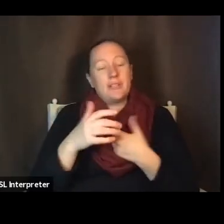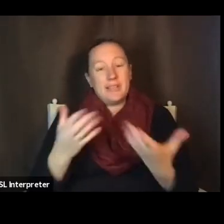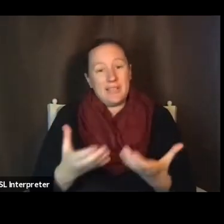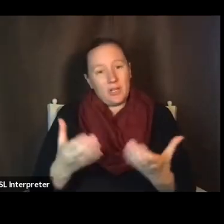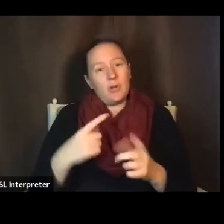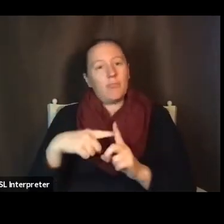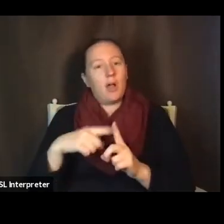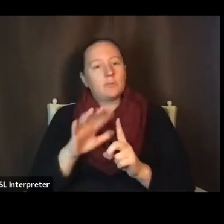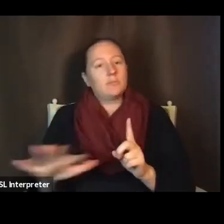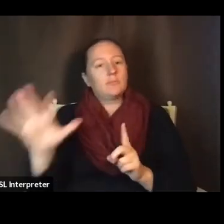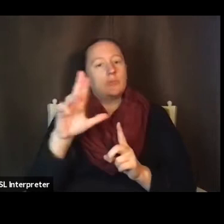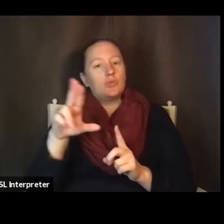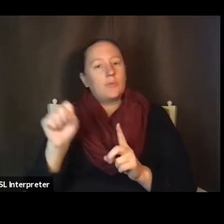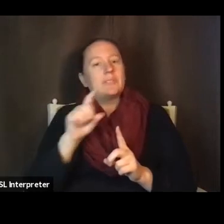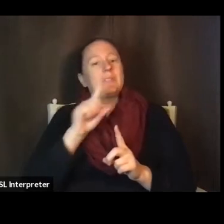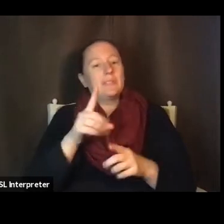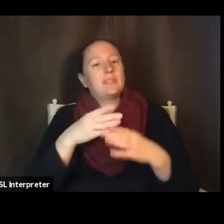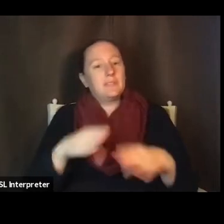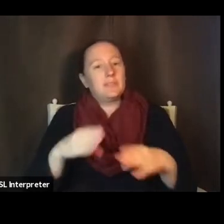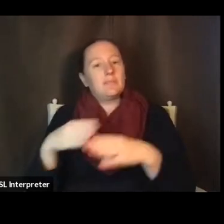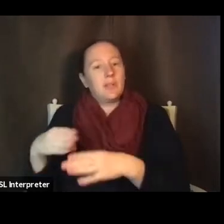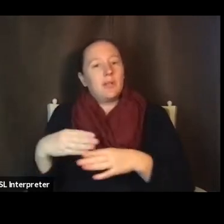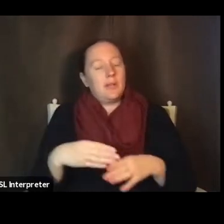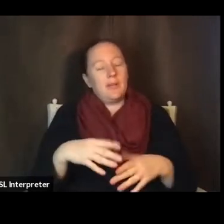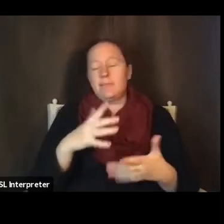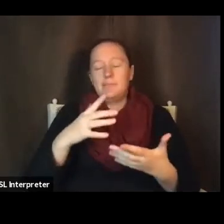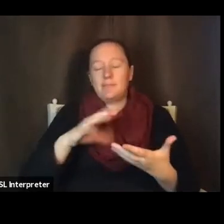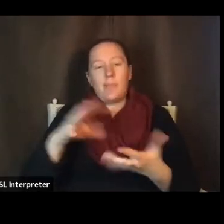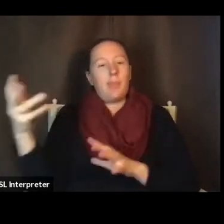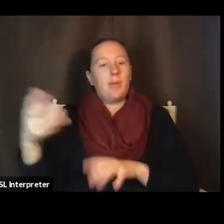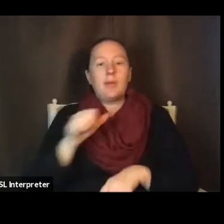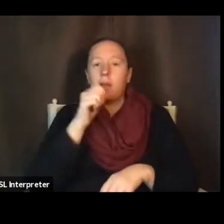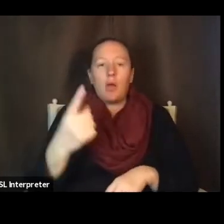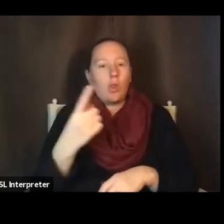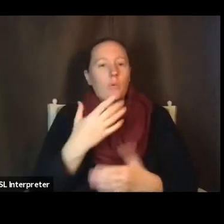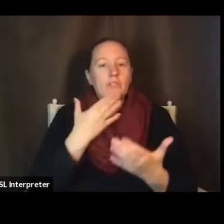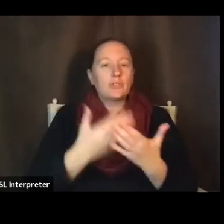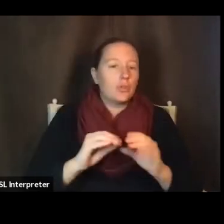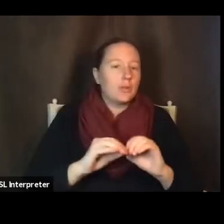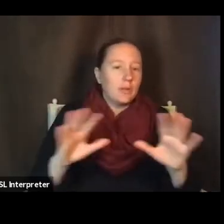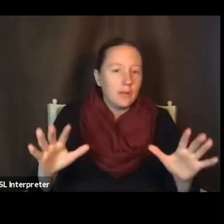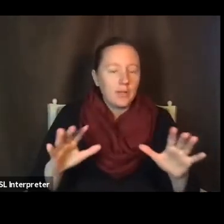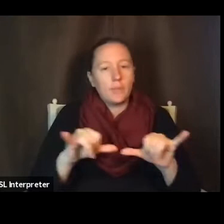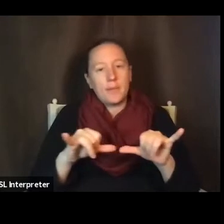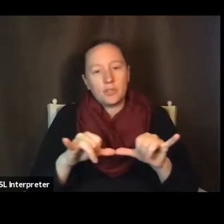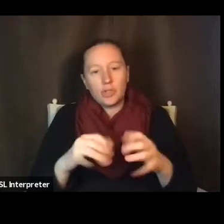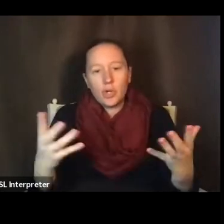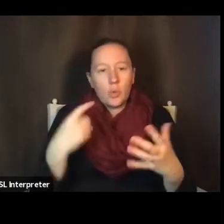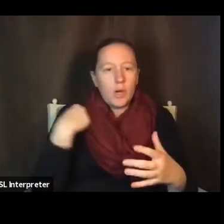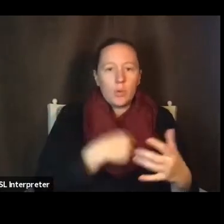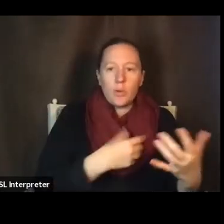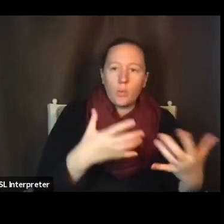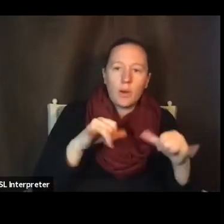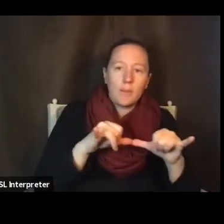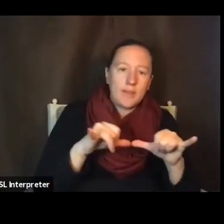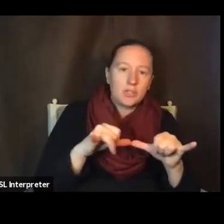health. They're as fragmented as the system, and there's not always good and clear defined metrics for what we want to measure in terms of quality and